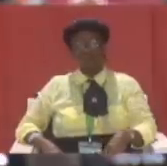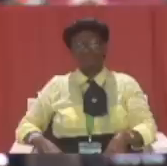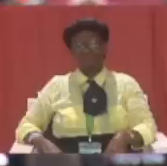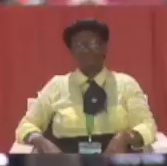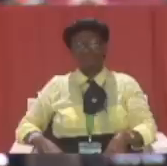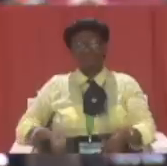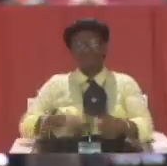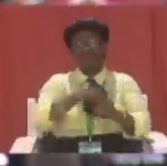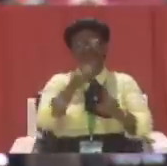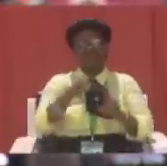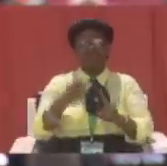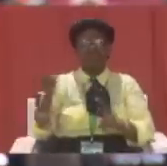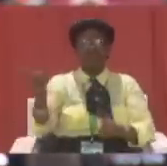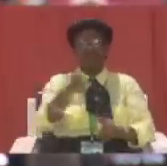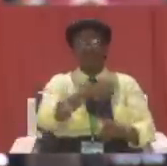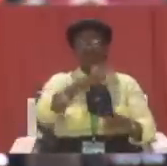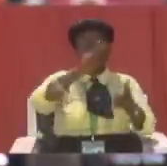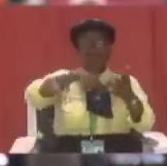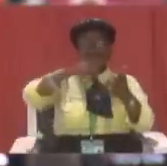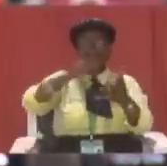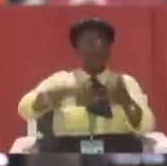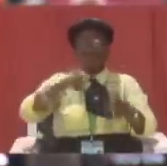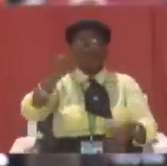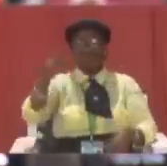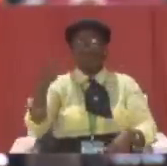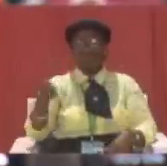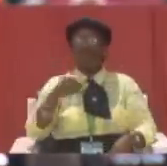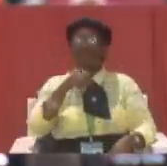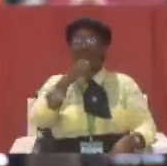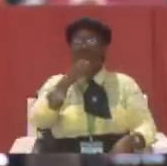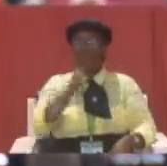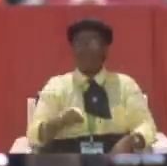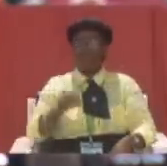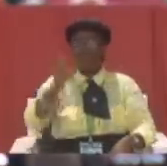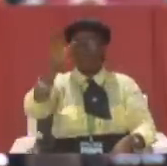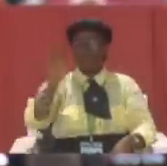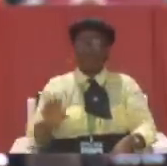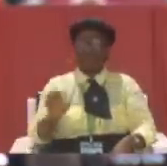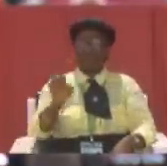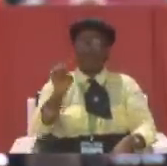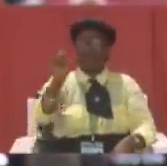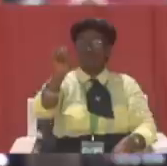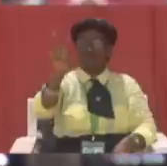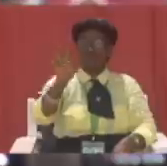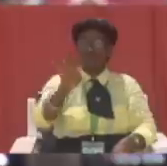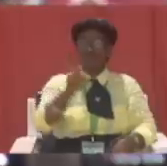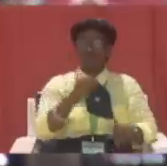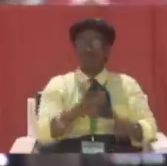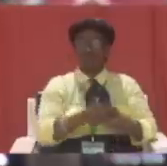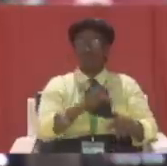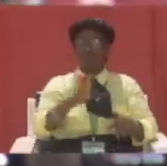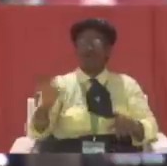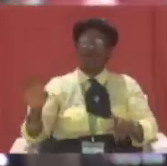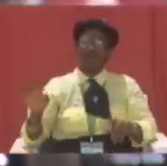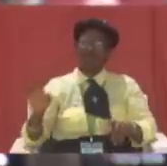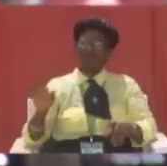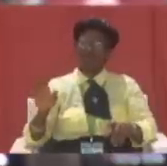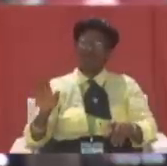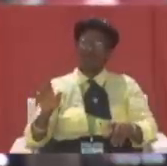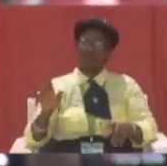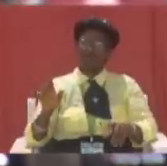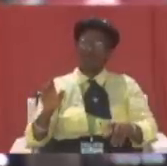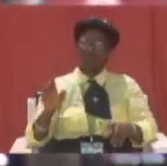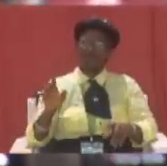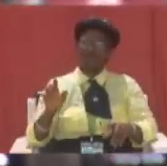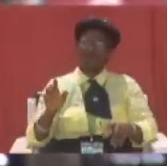When you read 2 Samuel chapter 12, from verse 24 to 25, 2